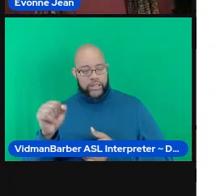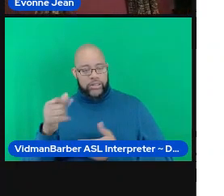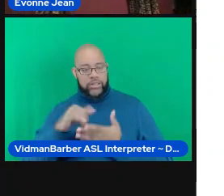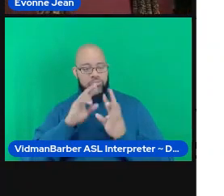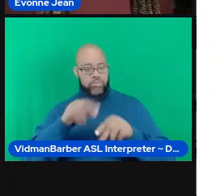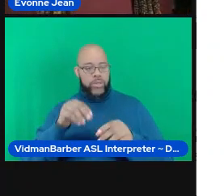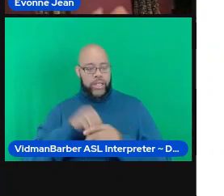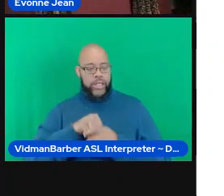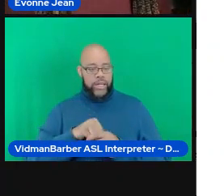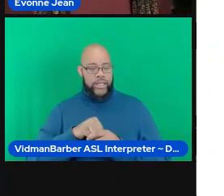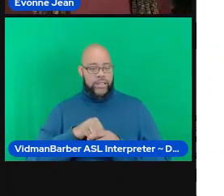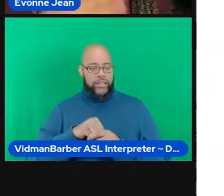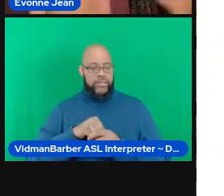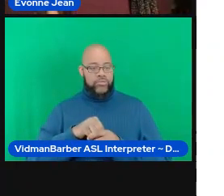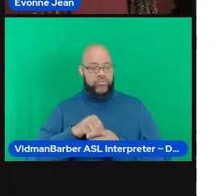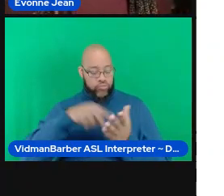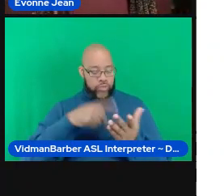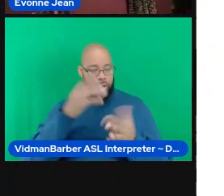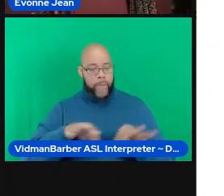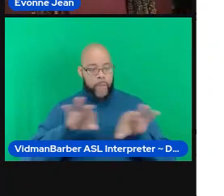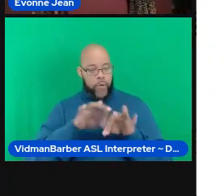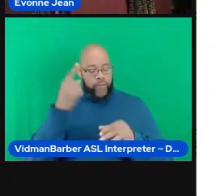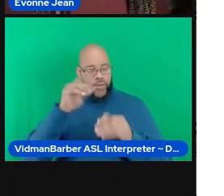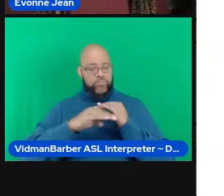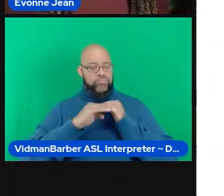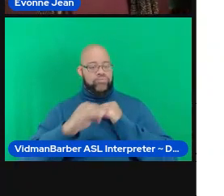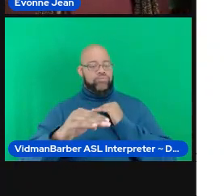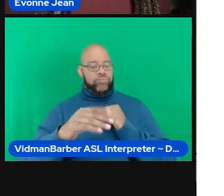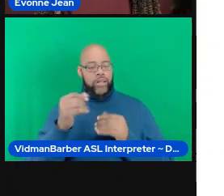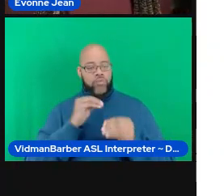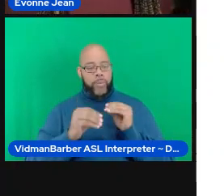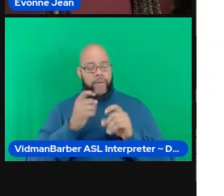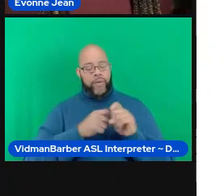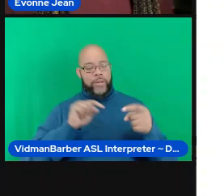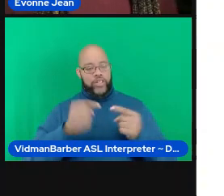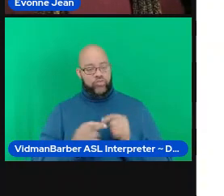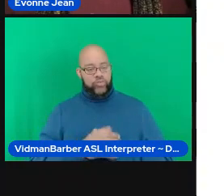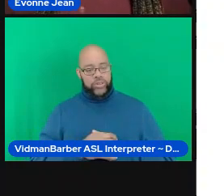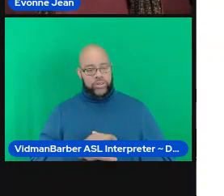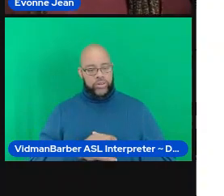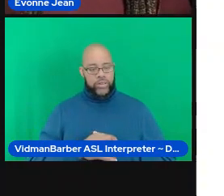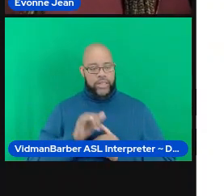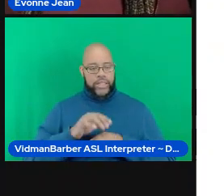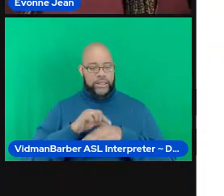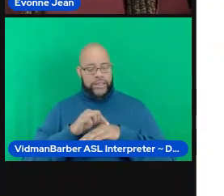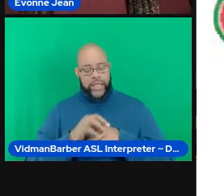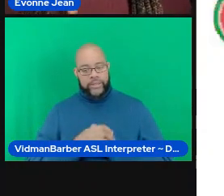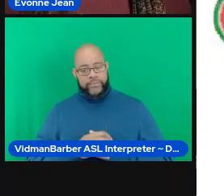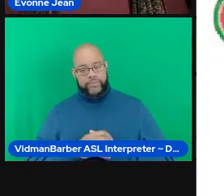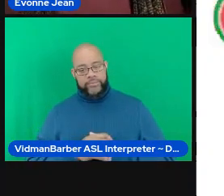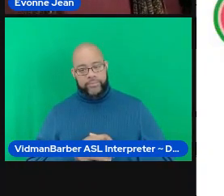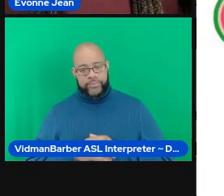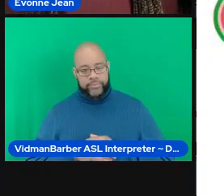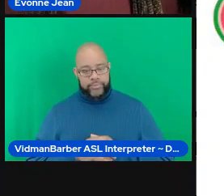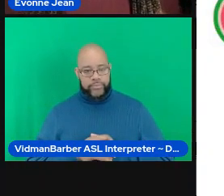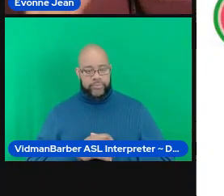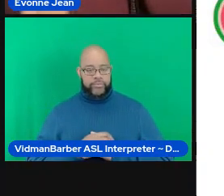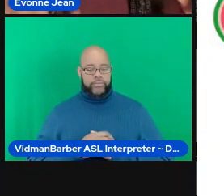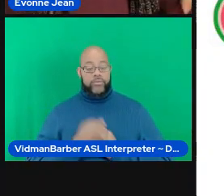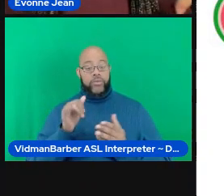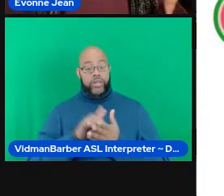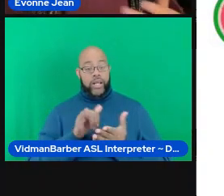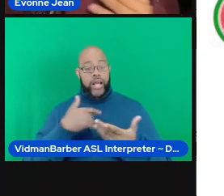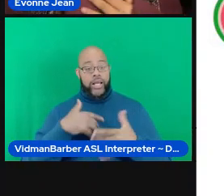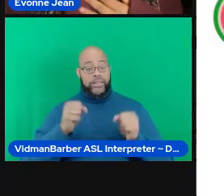the literature to be important for homeostasis and repair from injury of the skin. And so with that, I'm just going to take